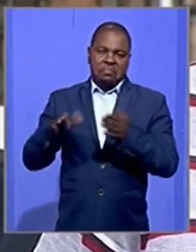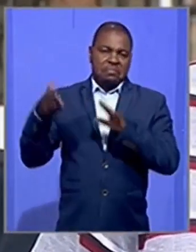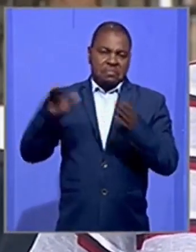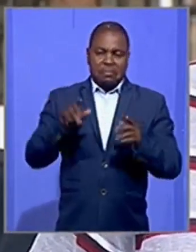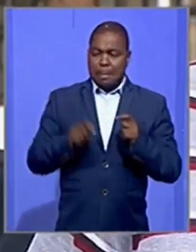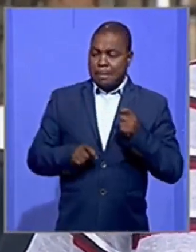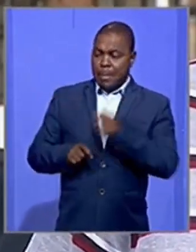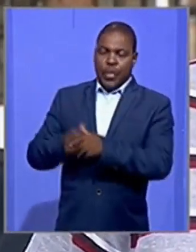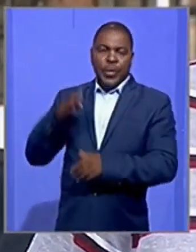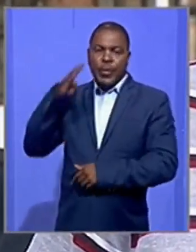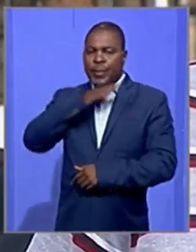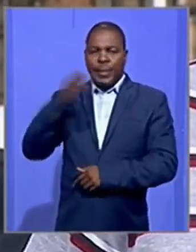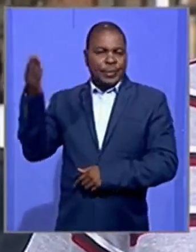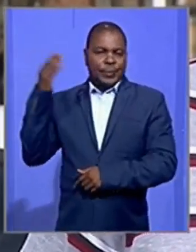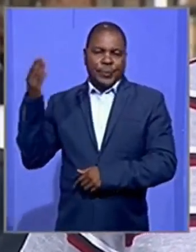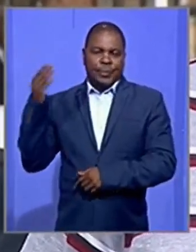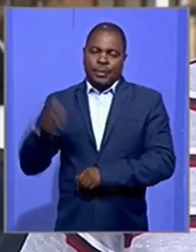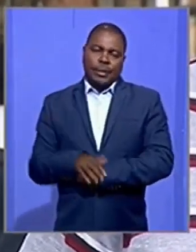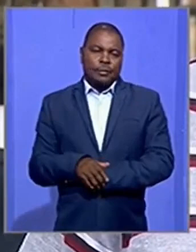patala.